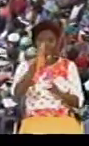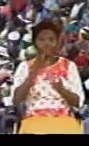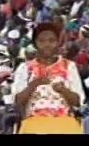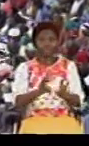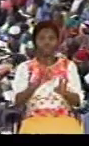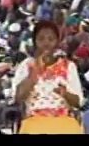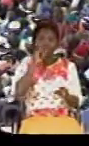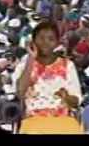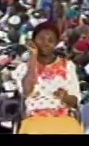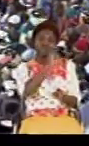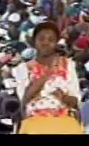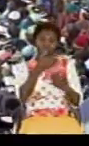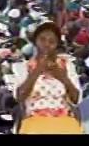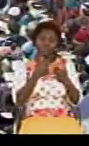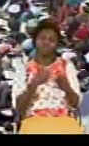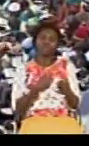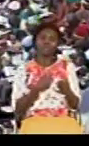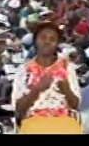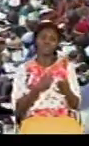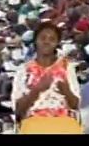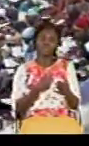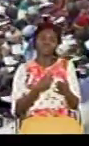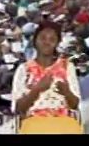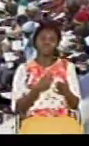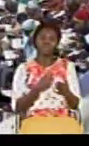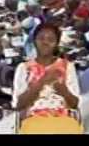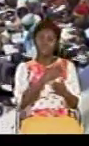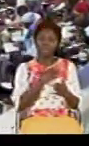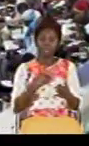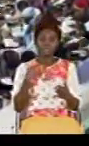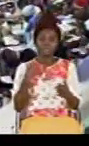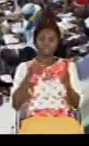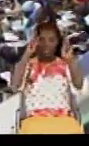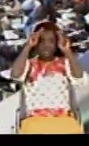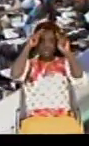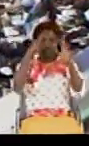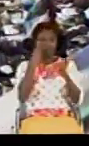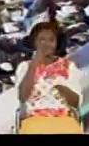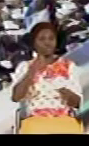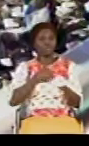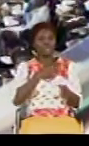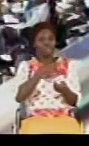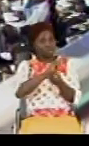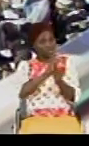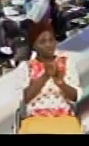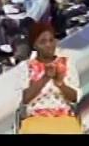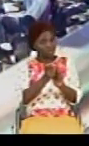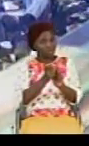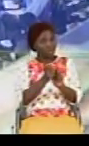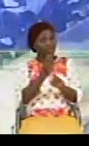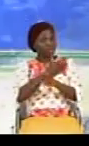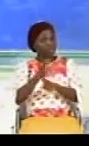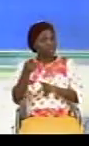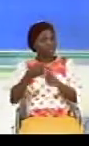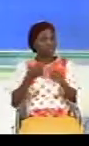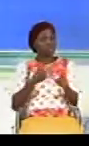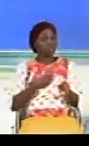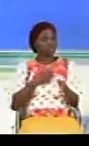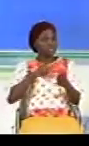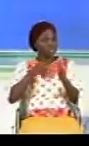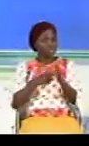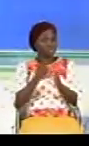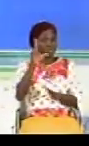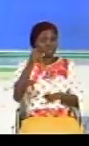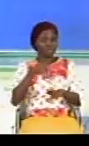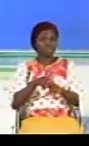me. And the ass saw me and turned from me these three times. Unless he